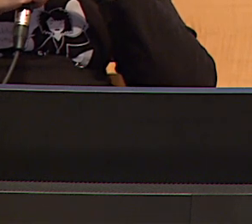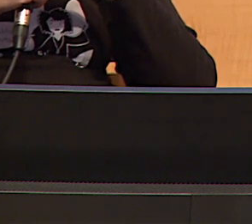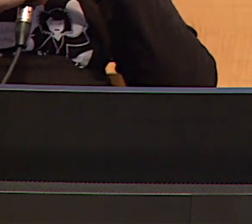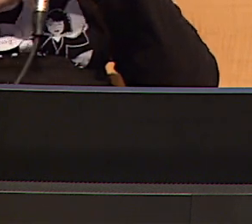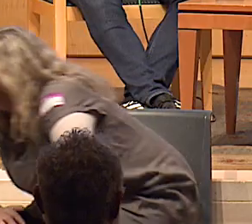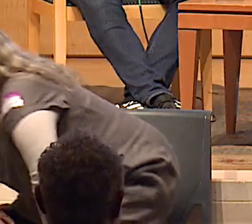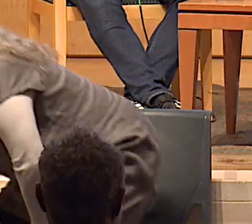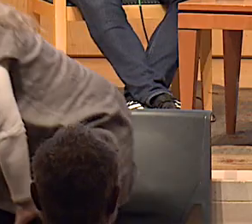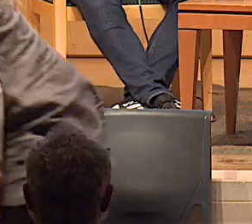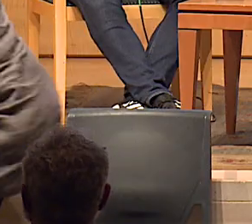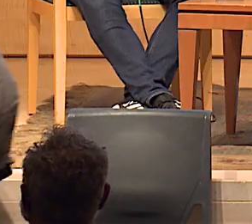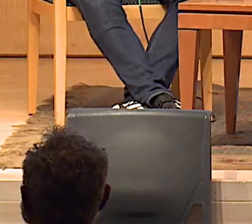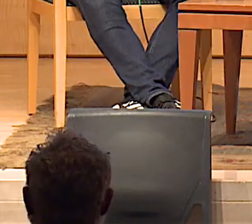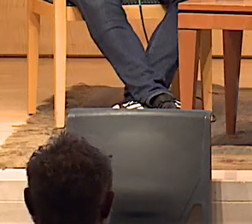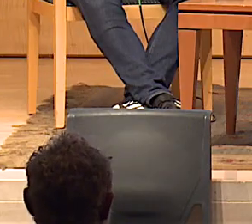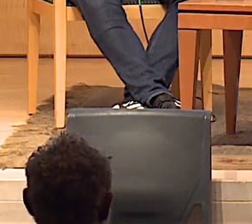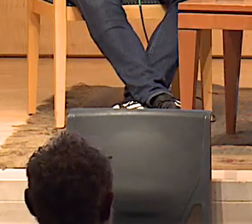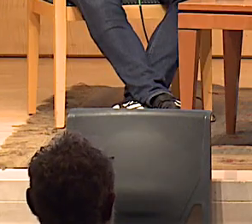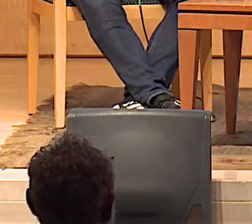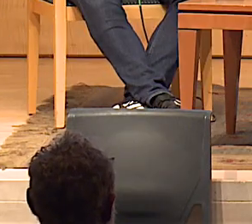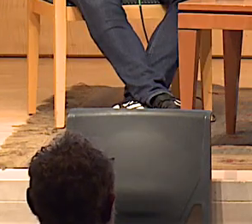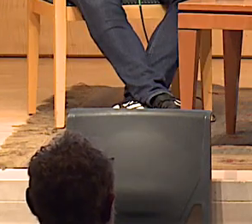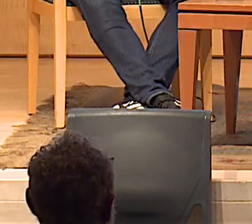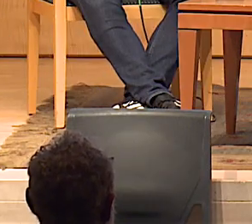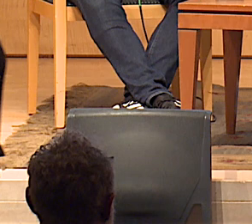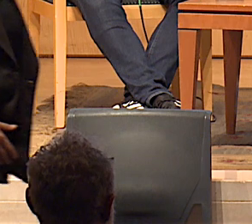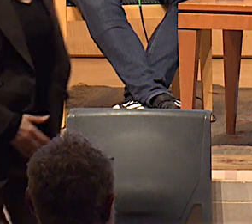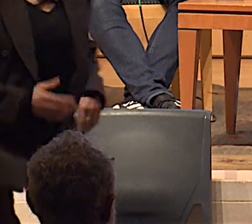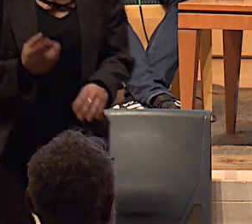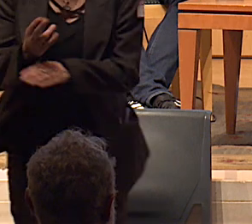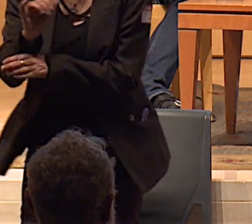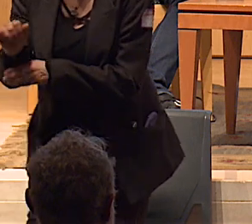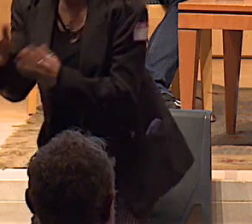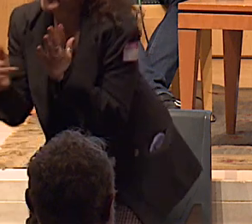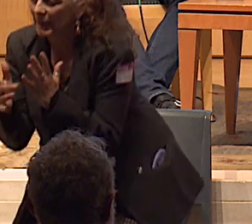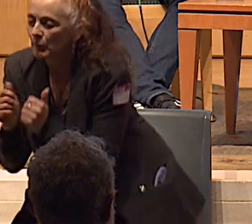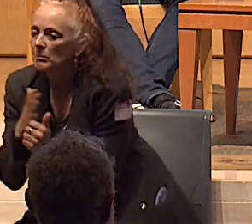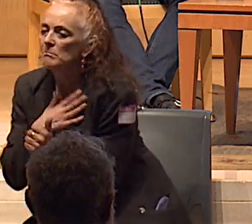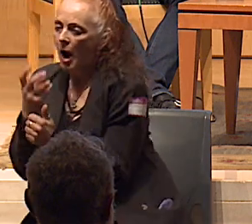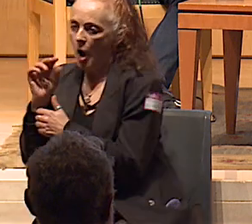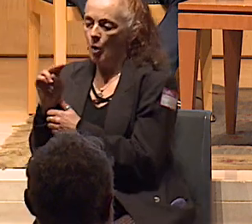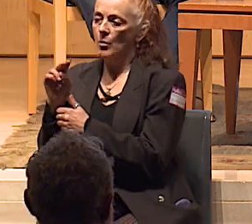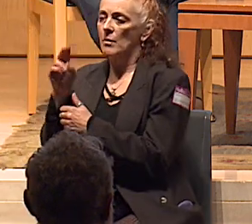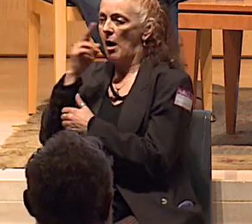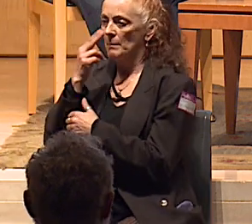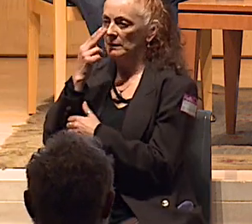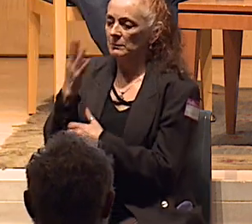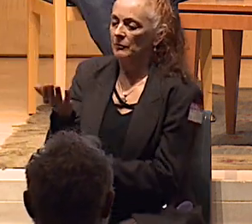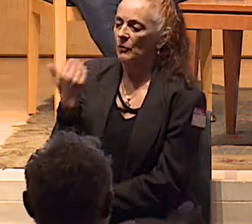Yeah. I've definitely used that sculpting technique with my own comics before. Mm-hmm. That's really cool. Yeah.